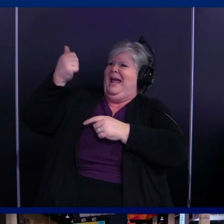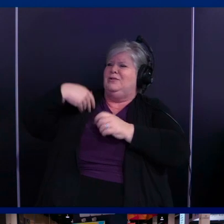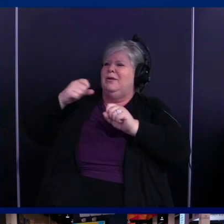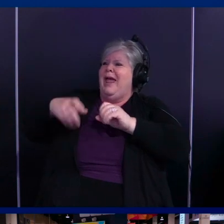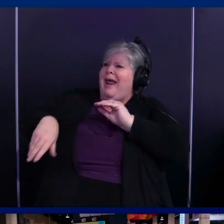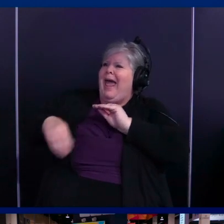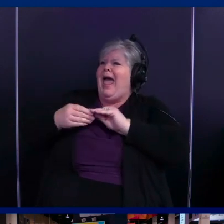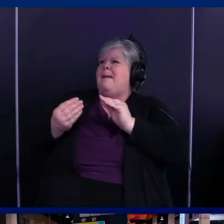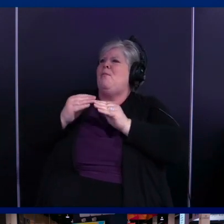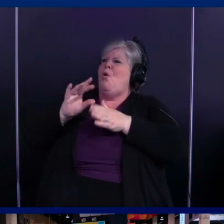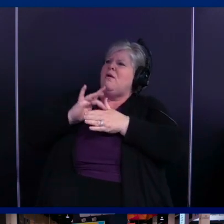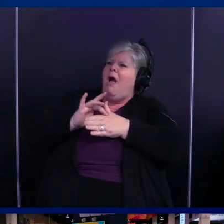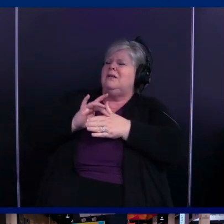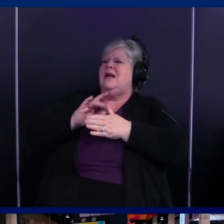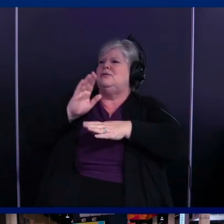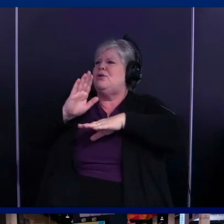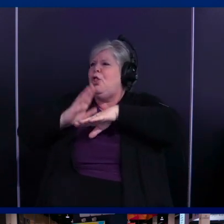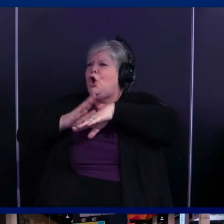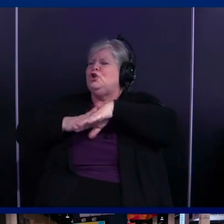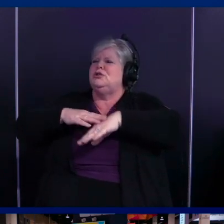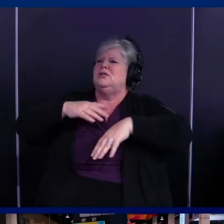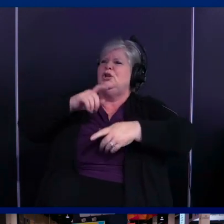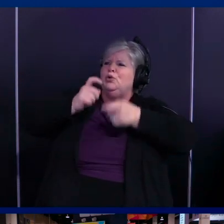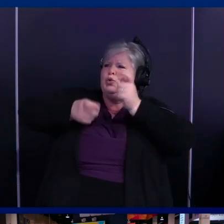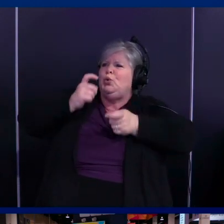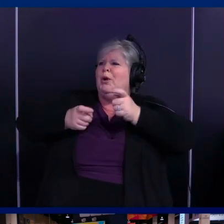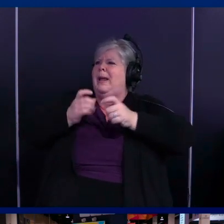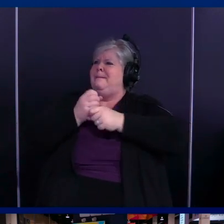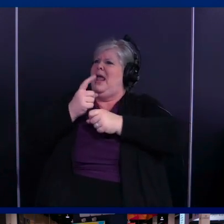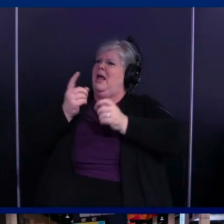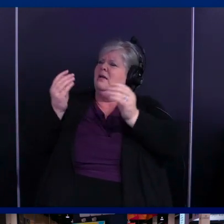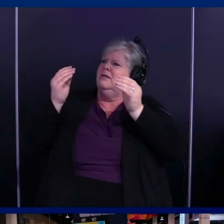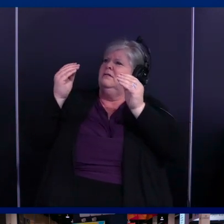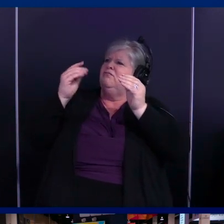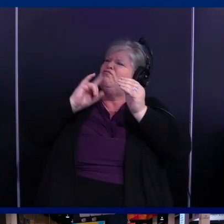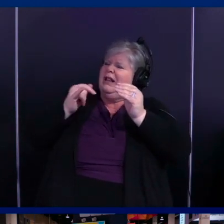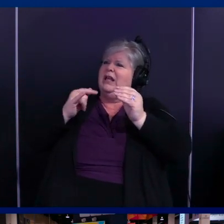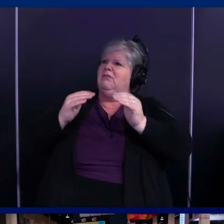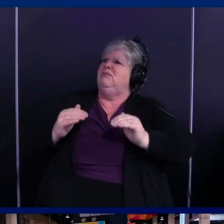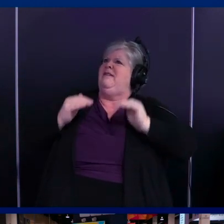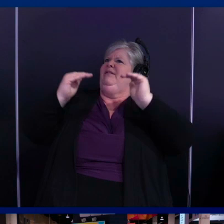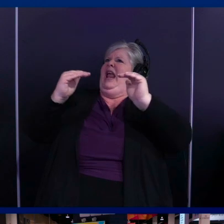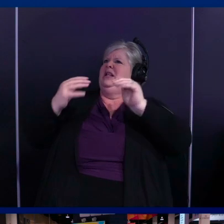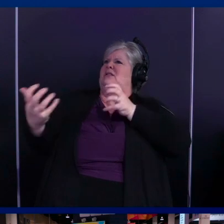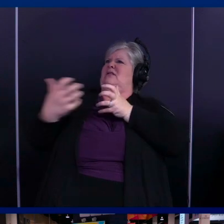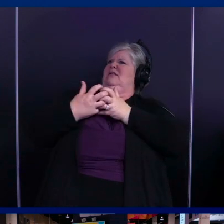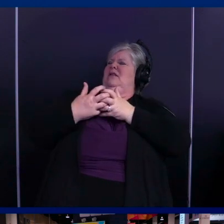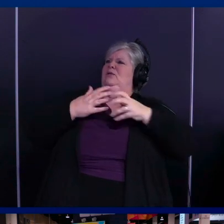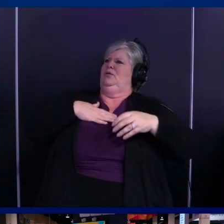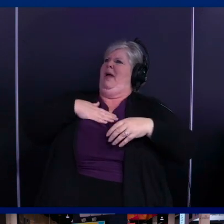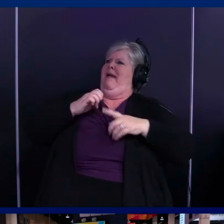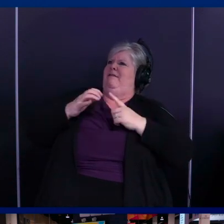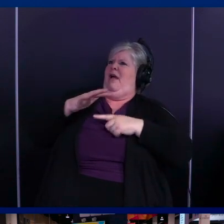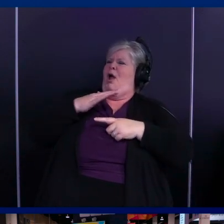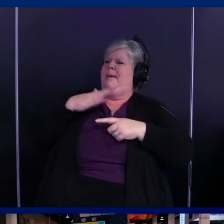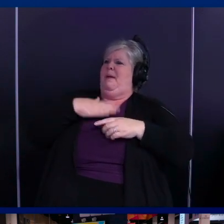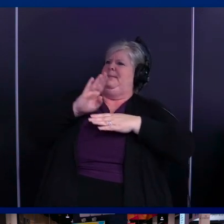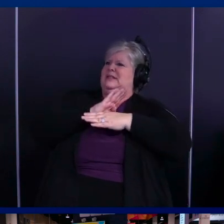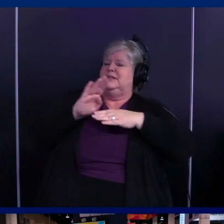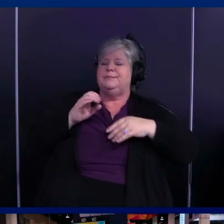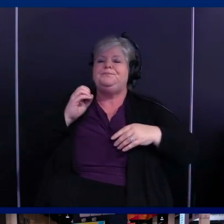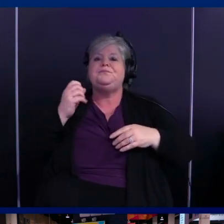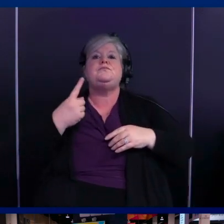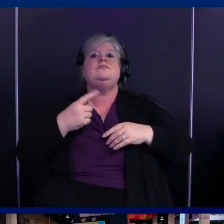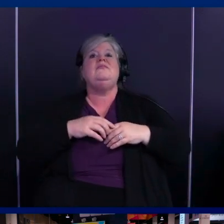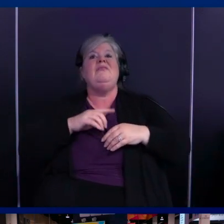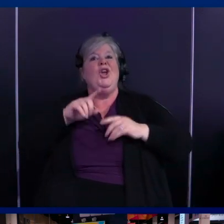to alerts, tune them, make them more applicable and actionable for your environment. But it's great because also, just looking back at the rules,